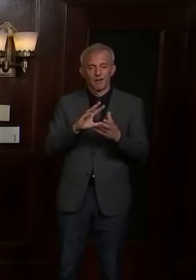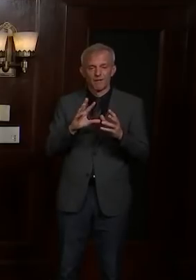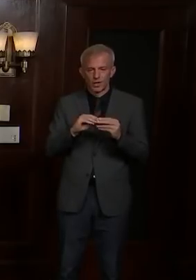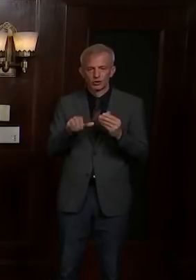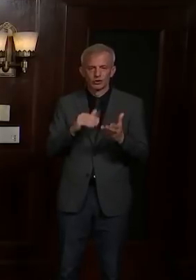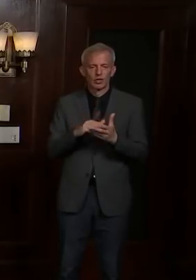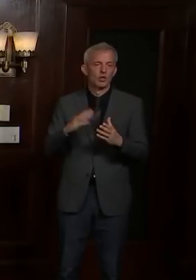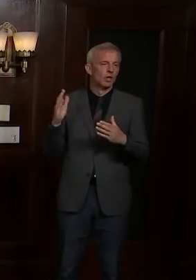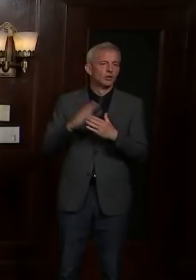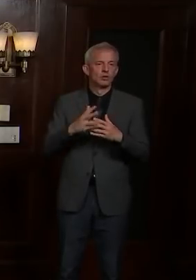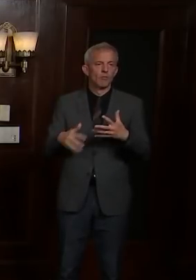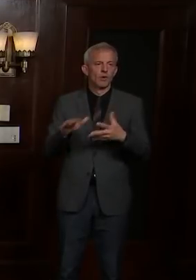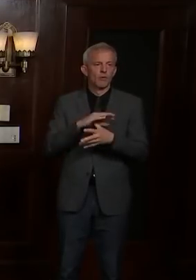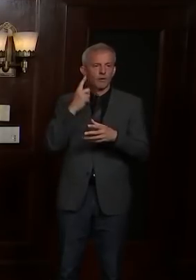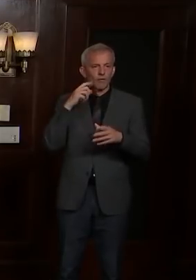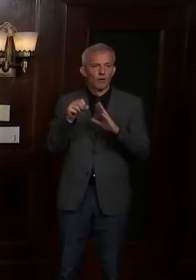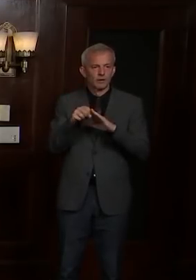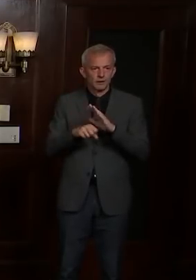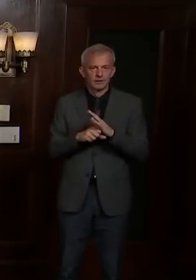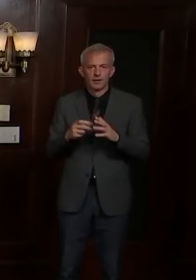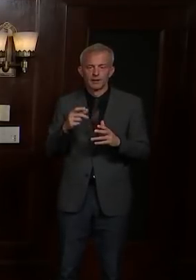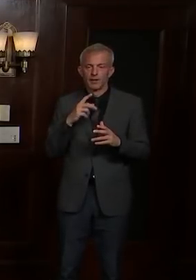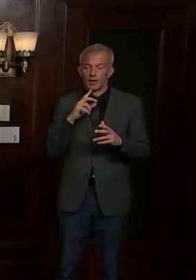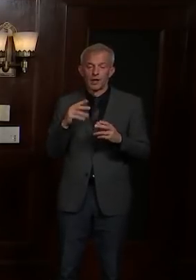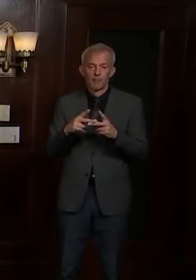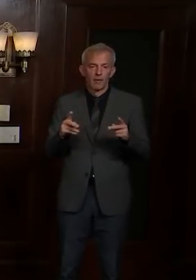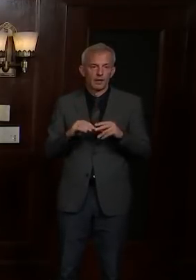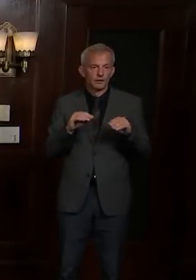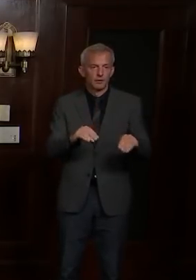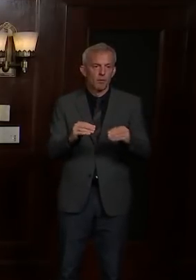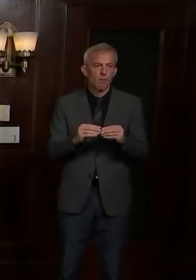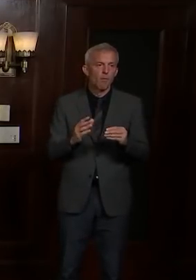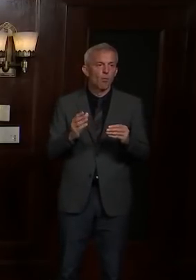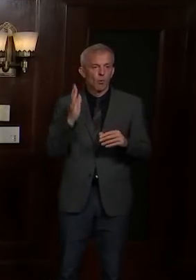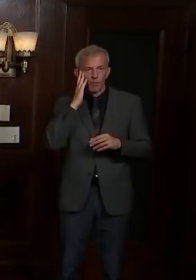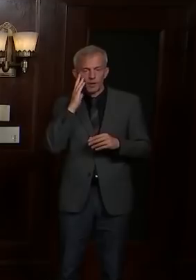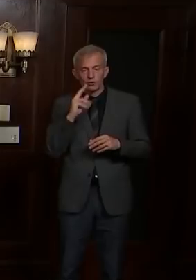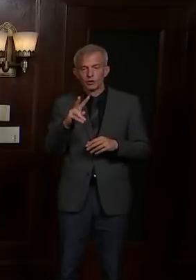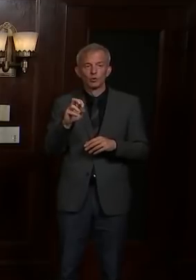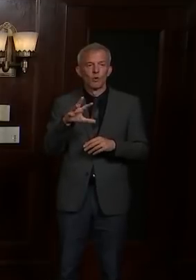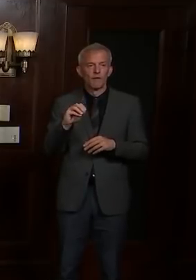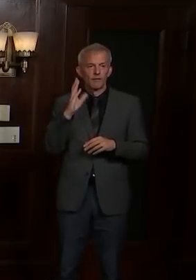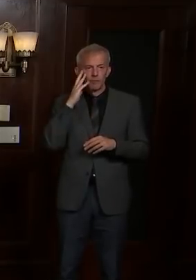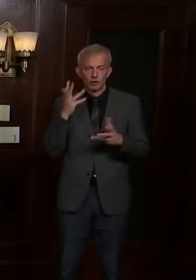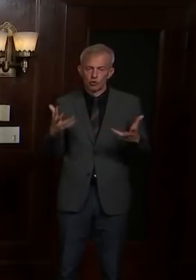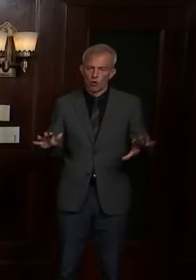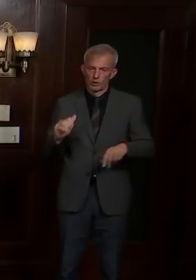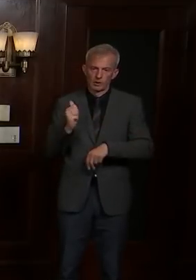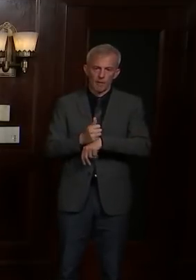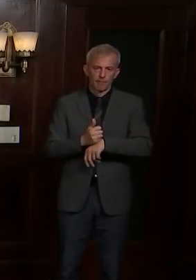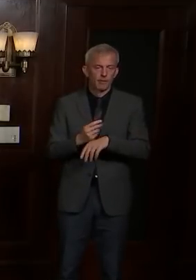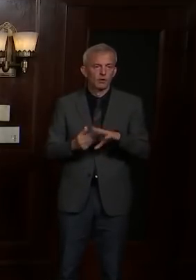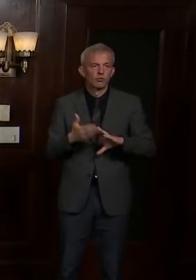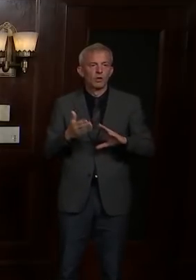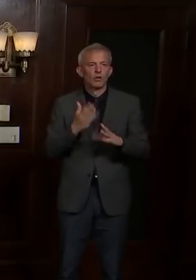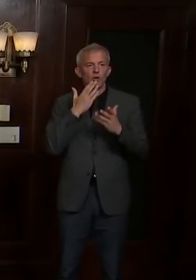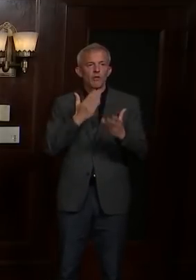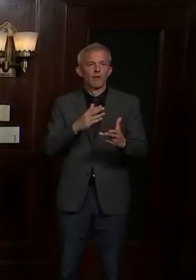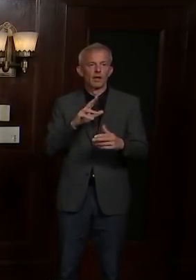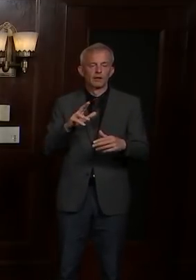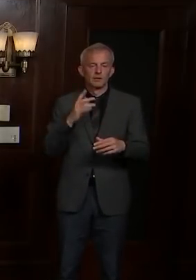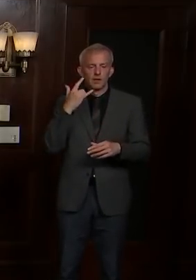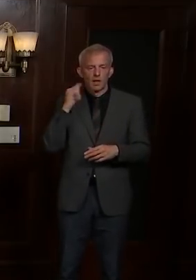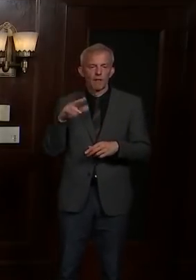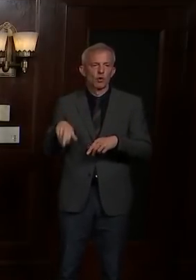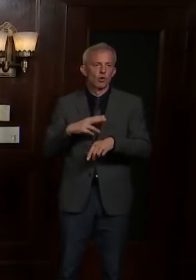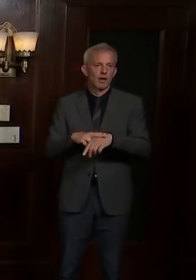of spillover area or a place to put more beds. 250 beds are already up. And that was thanks to the California National